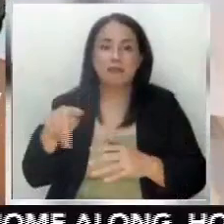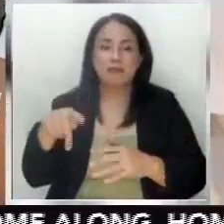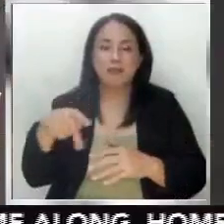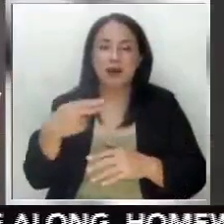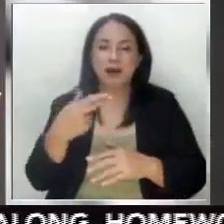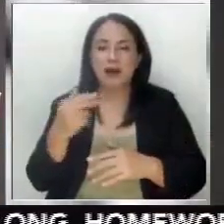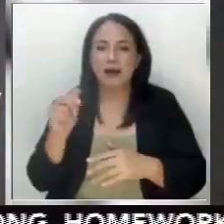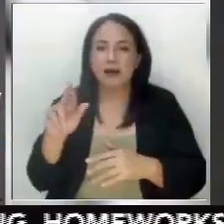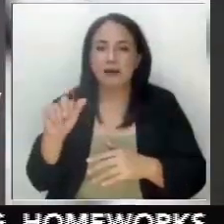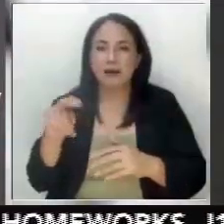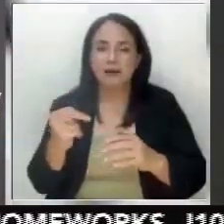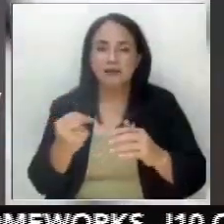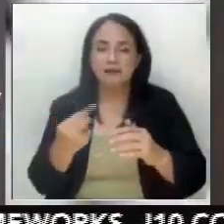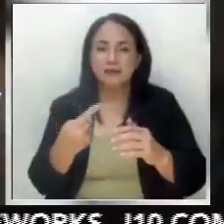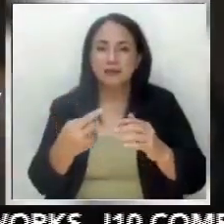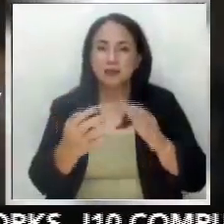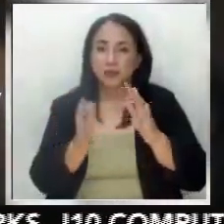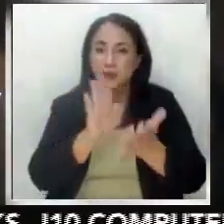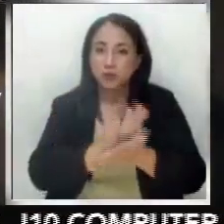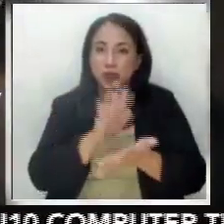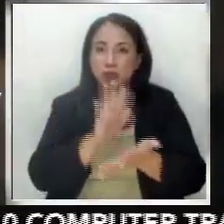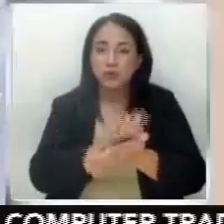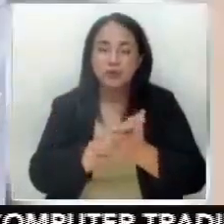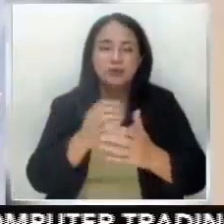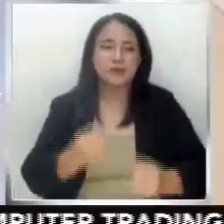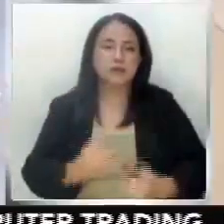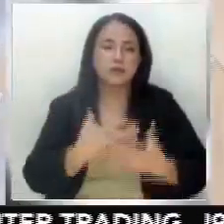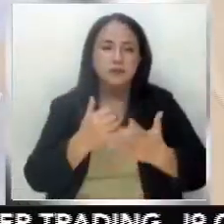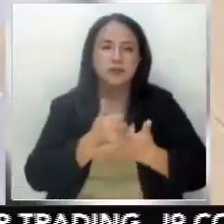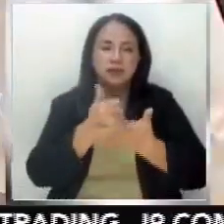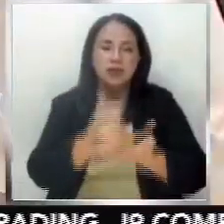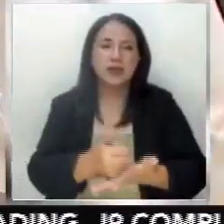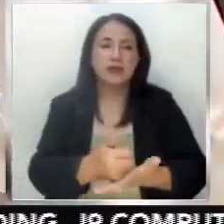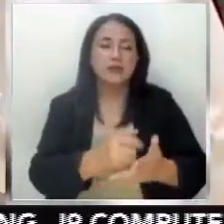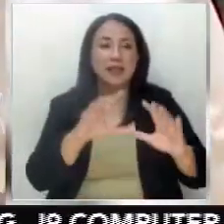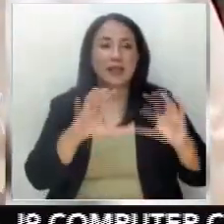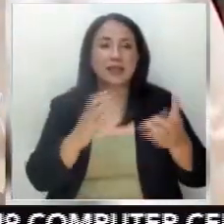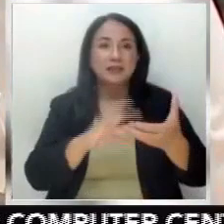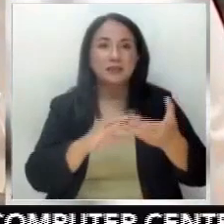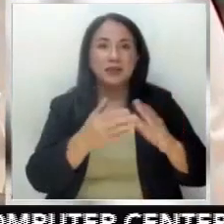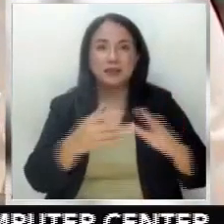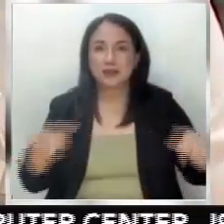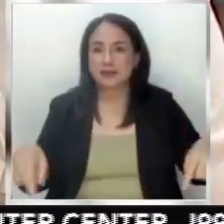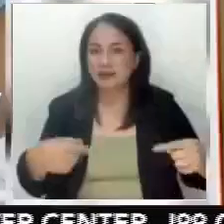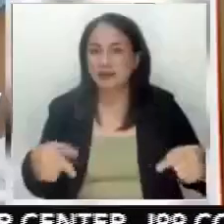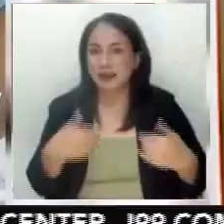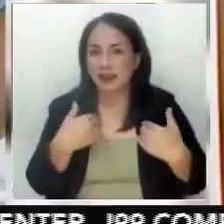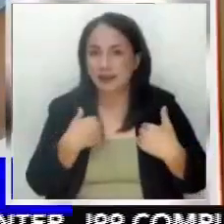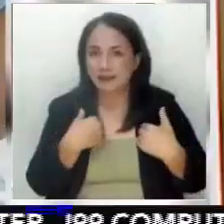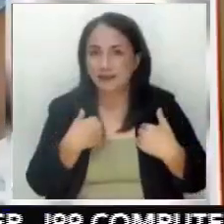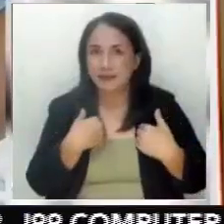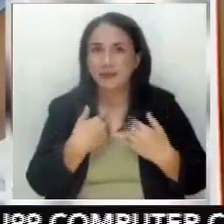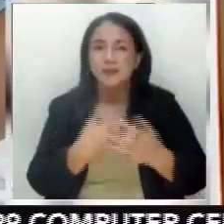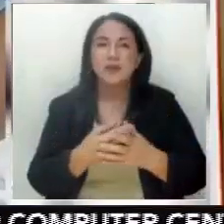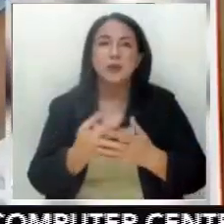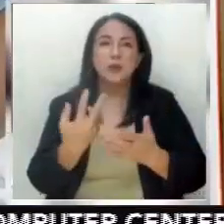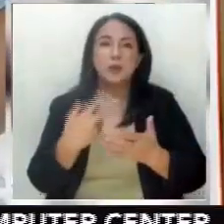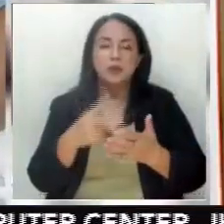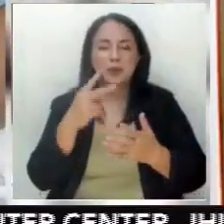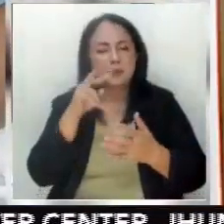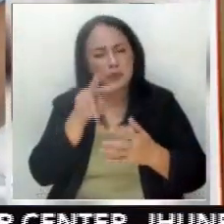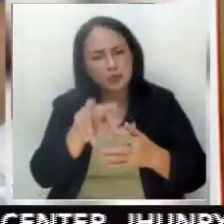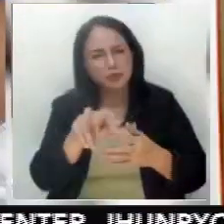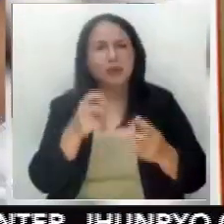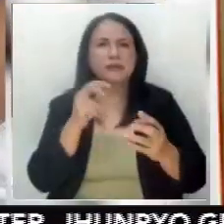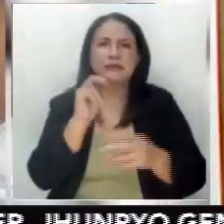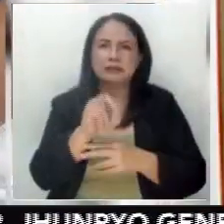Na-inspire daw sila sa kagustuhang tumulong sa kaklaseng may kapansanan. We saw the need to